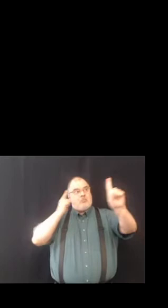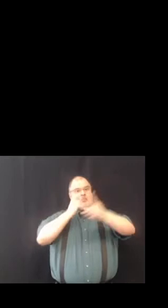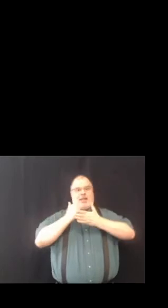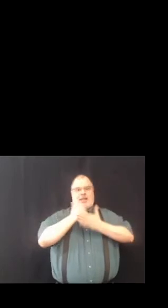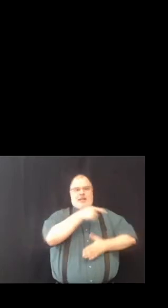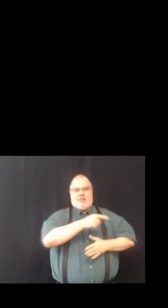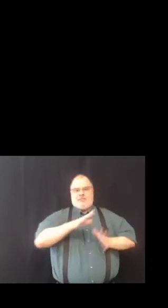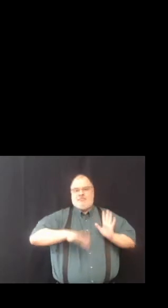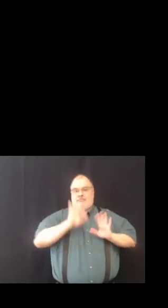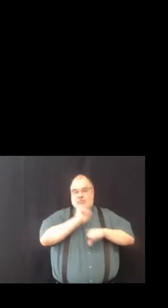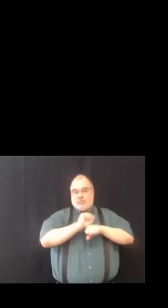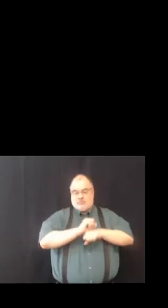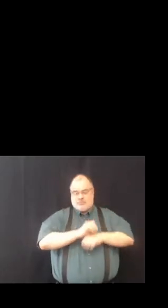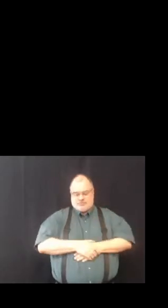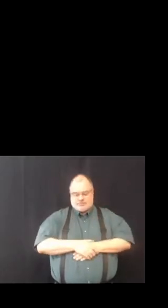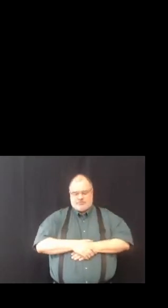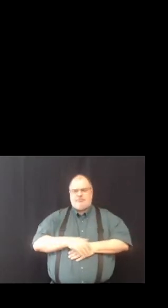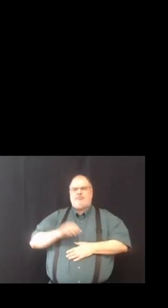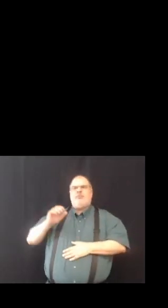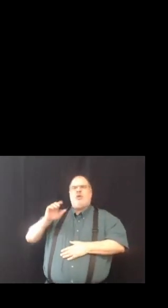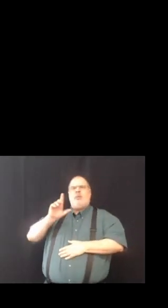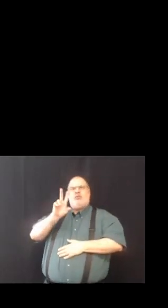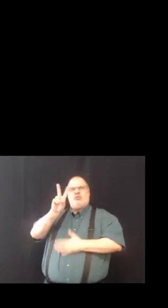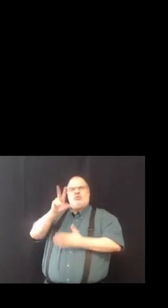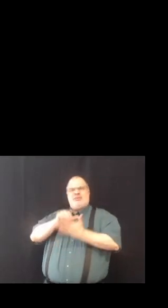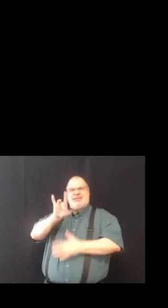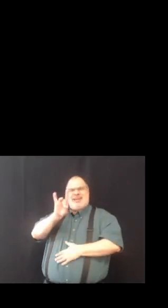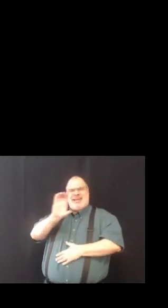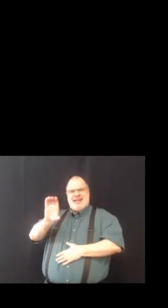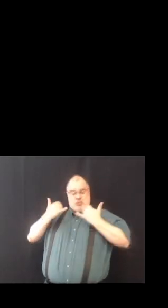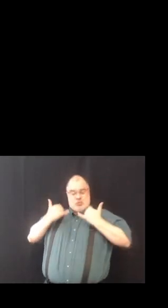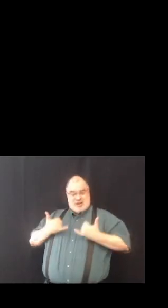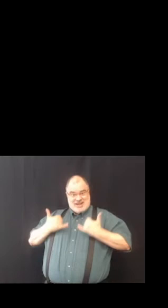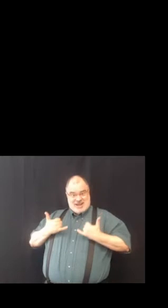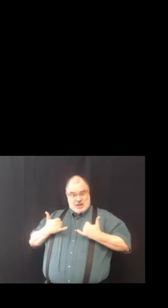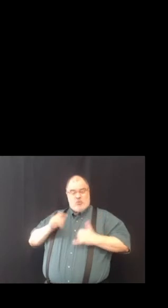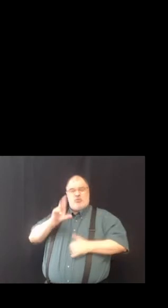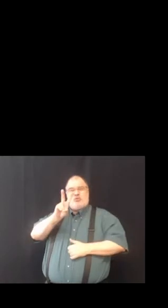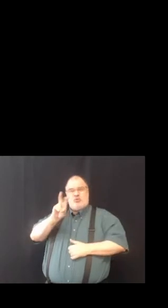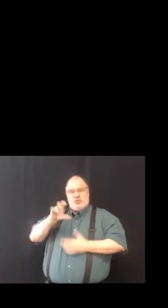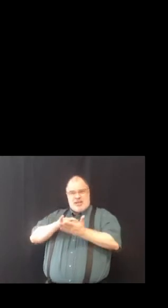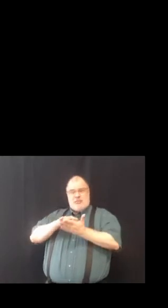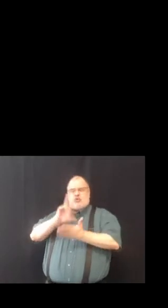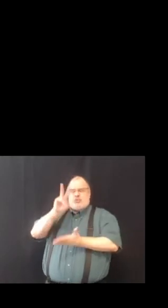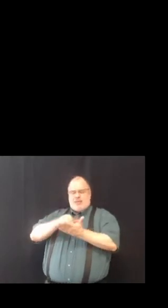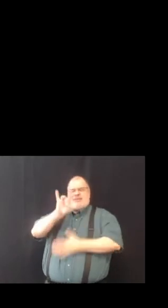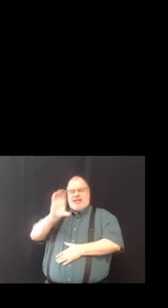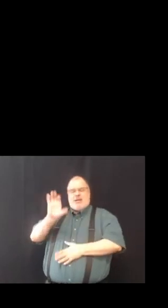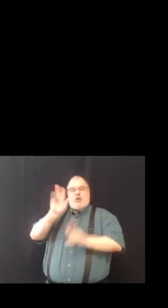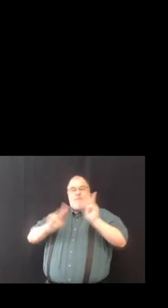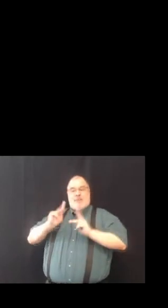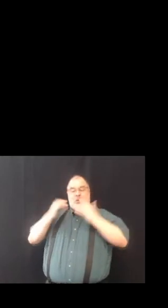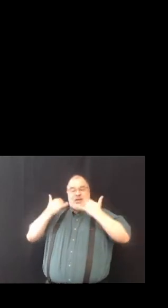from this. We've had about 2,800 customers right now that are in the workforce. We're very proud of that